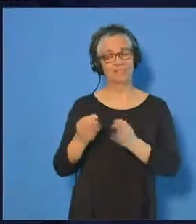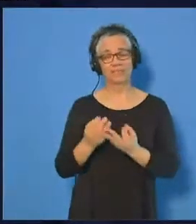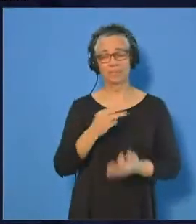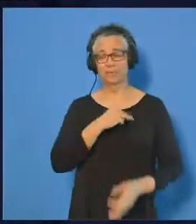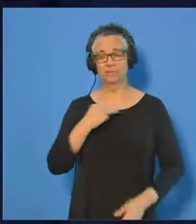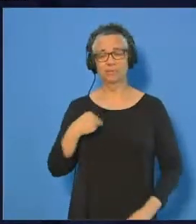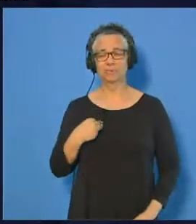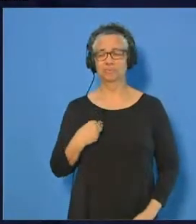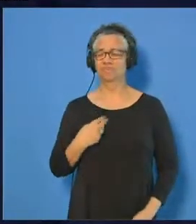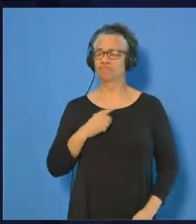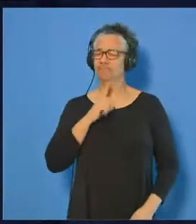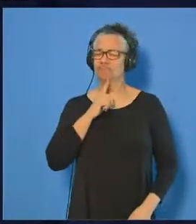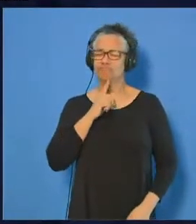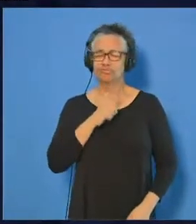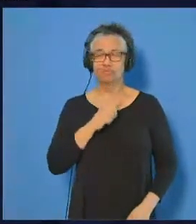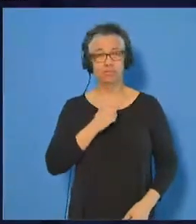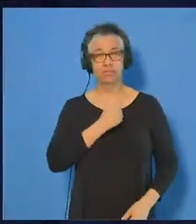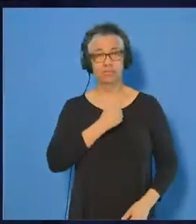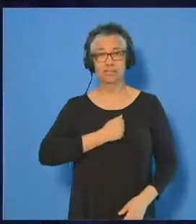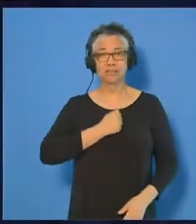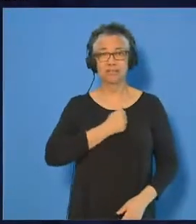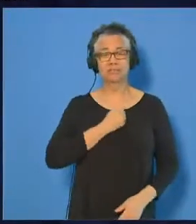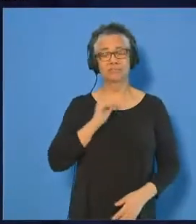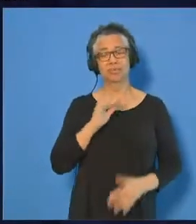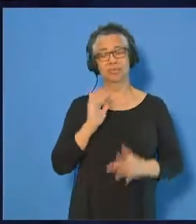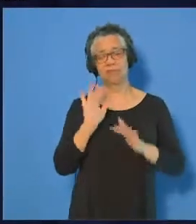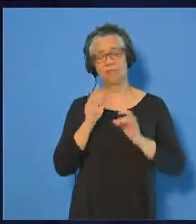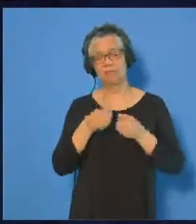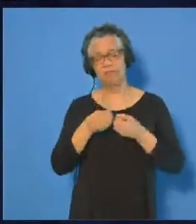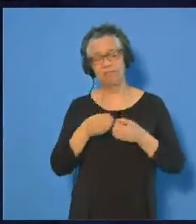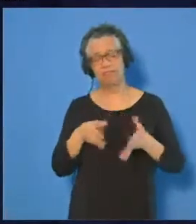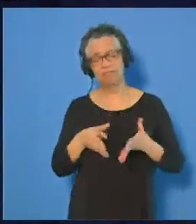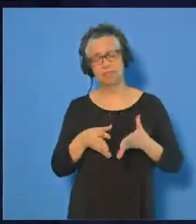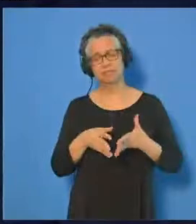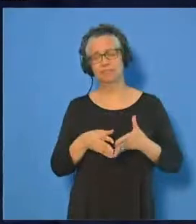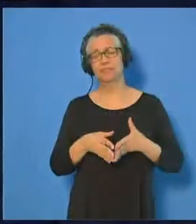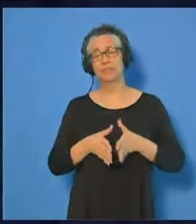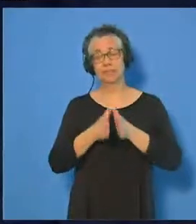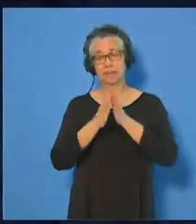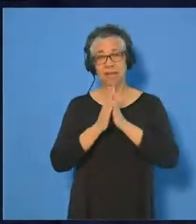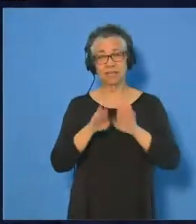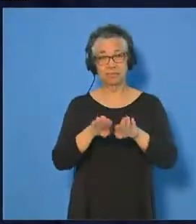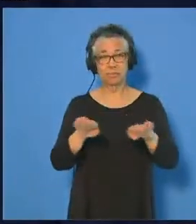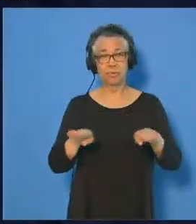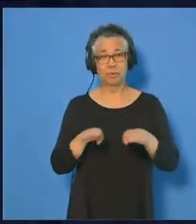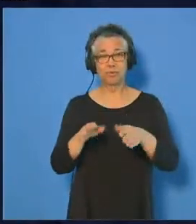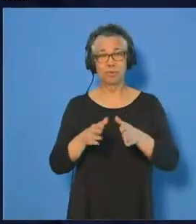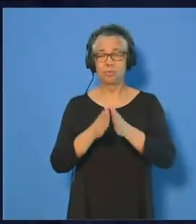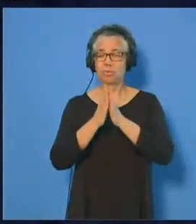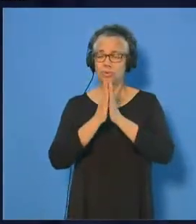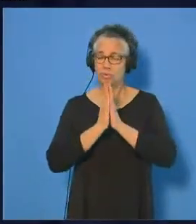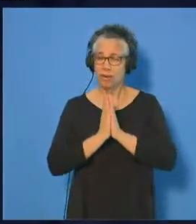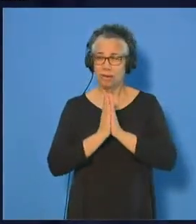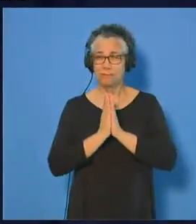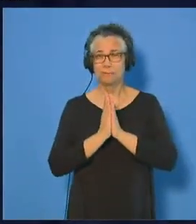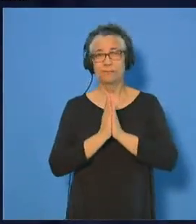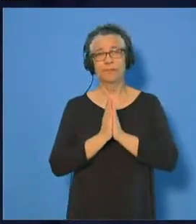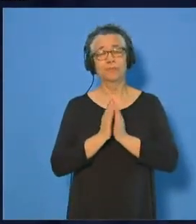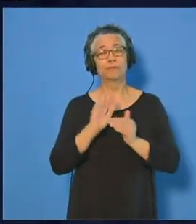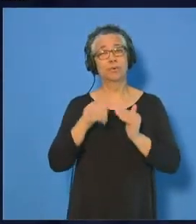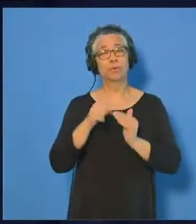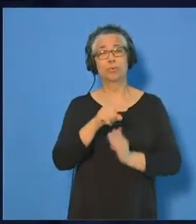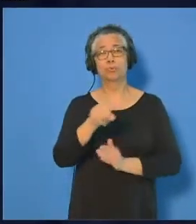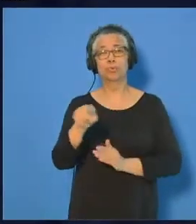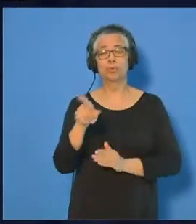deeply sorry and saddened by your loss, and call on all of Bermuda to extend their prayers and best wishes to everyone who has